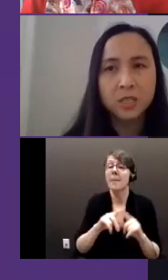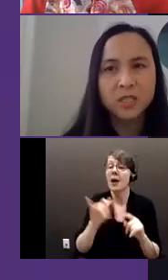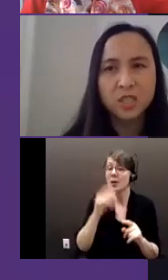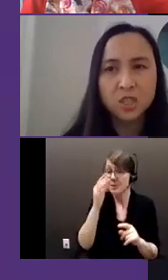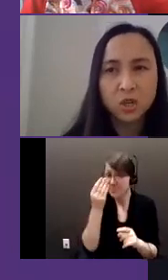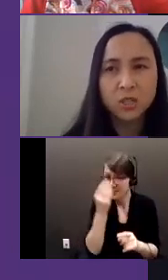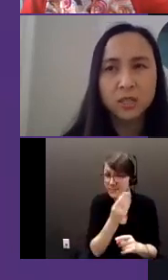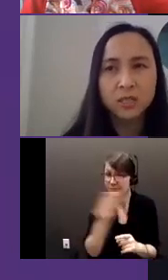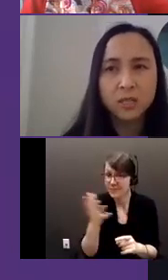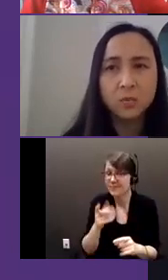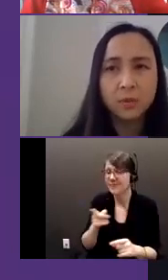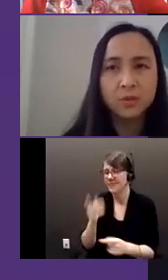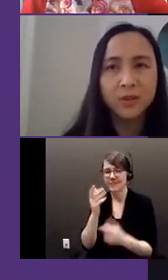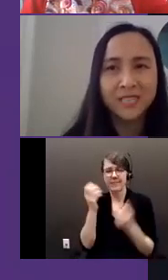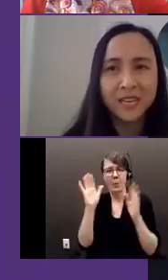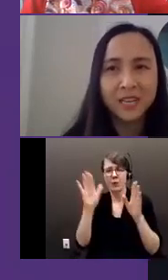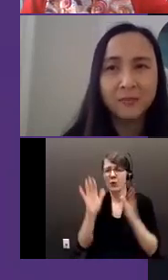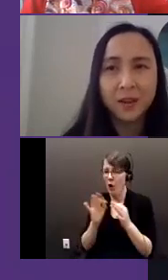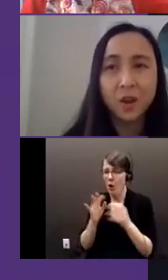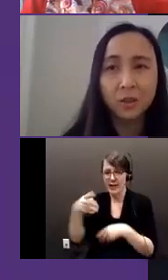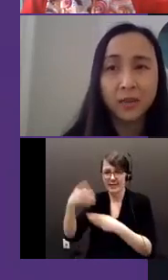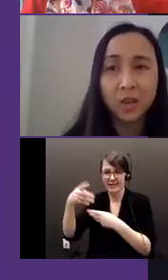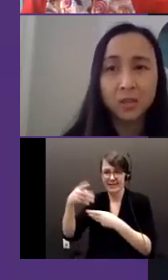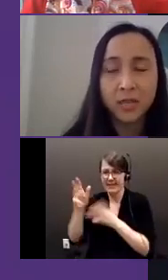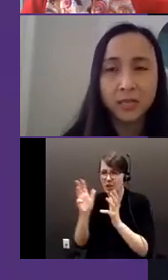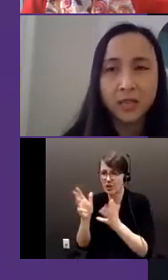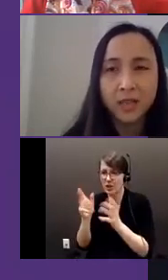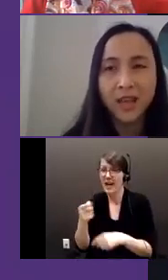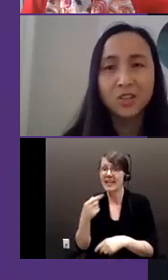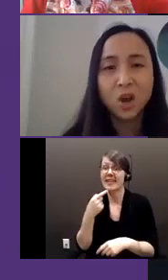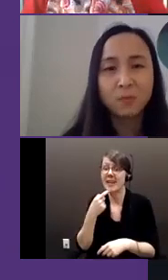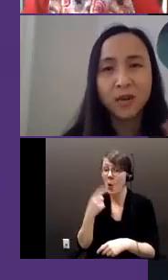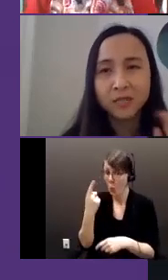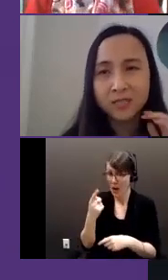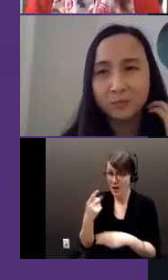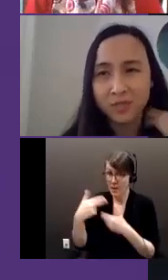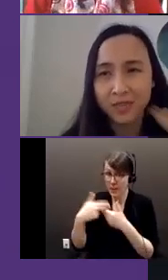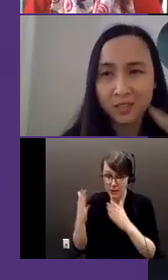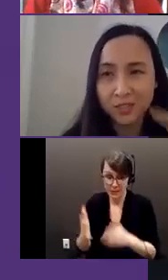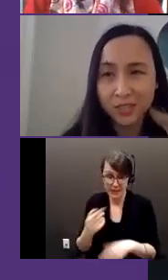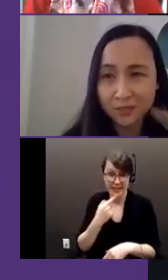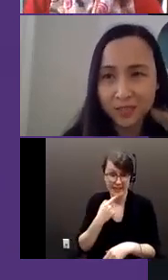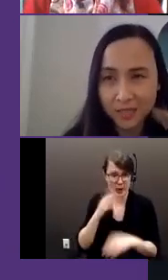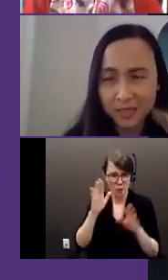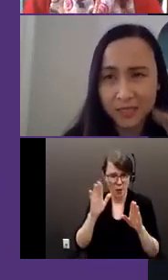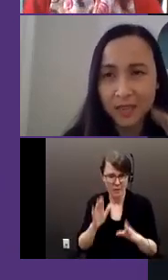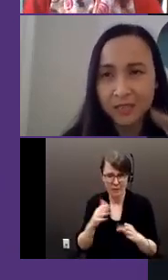saying she's astonished at senior women who are dating via online contact and not practicing protected or